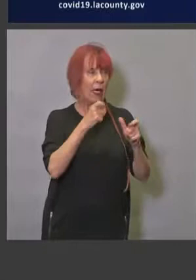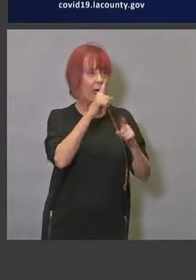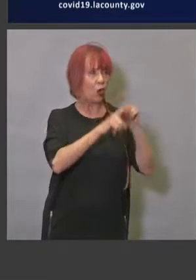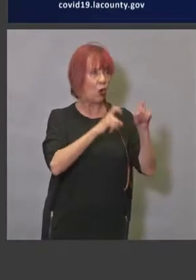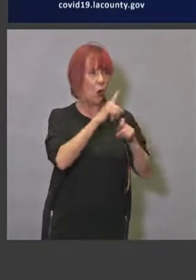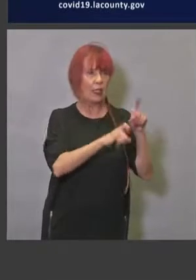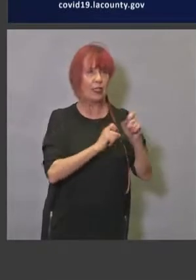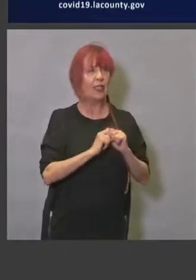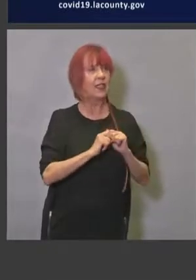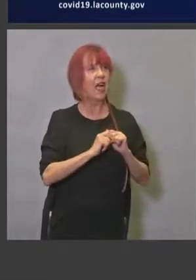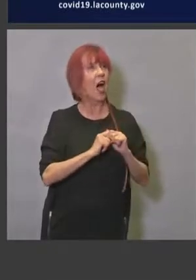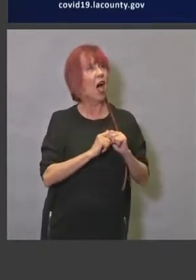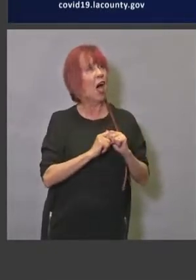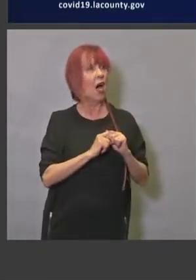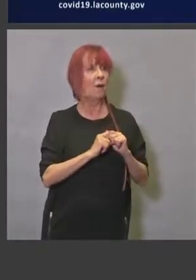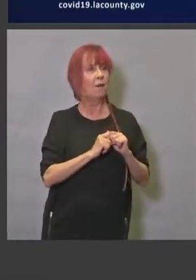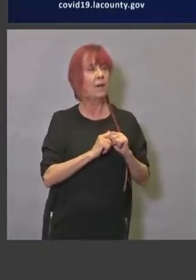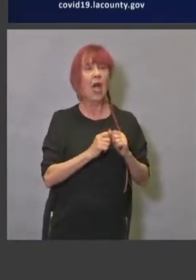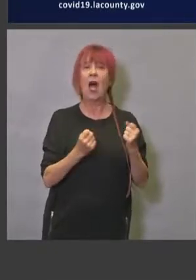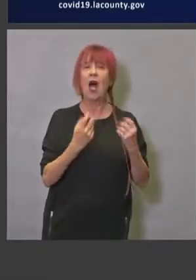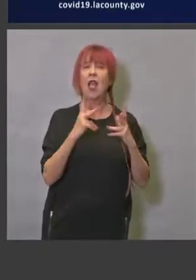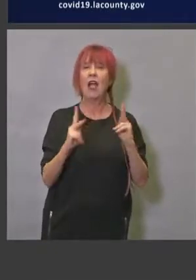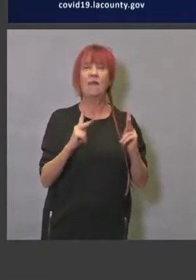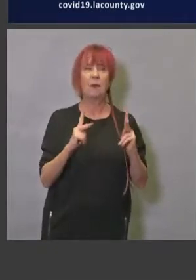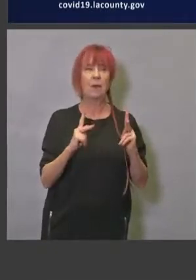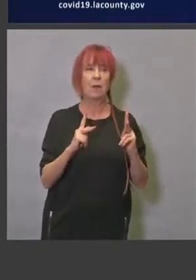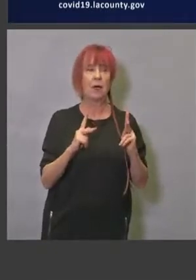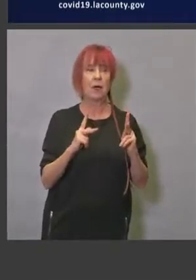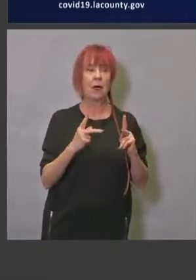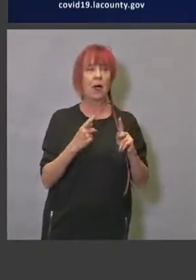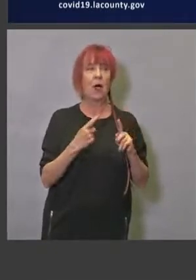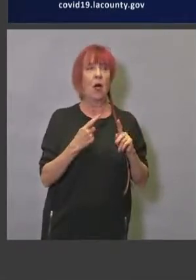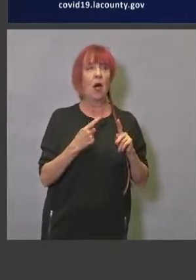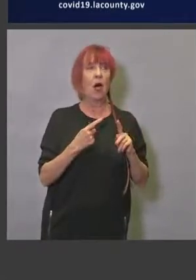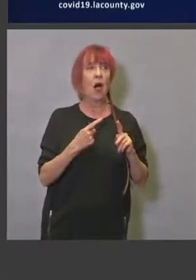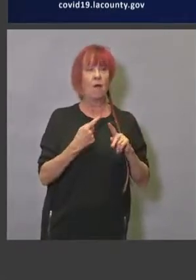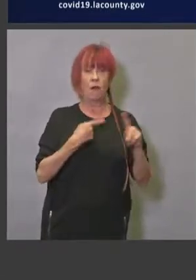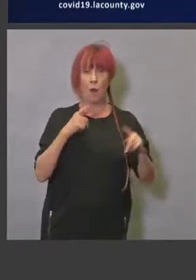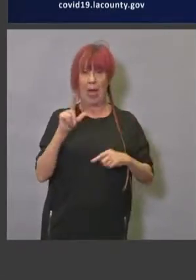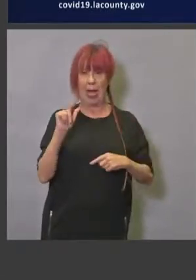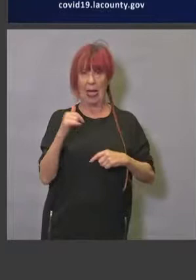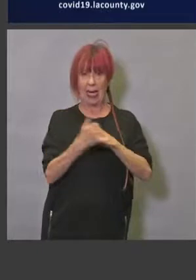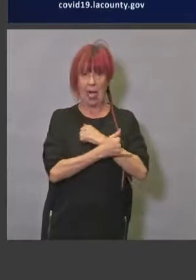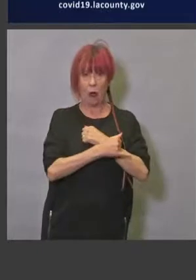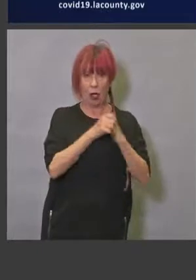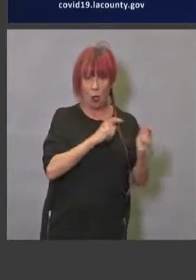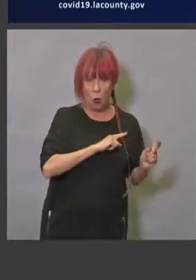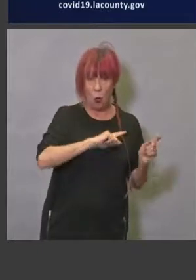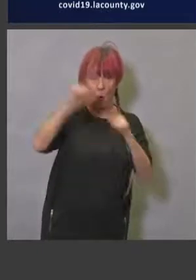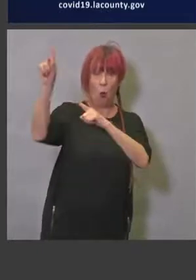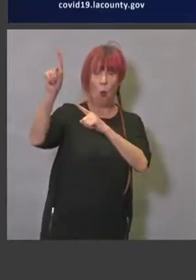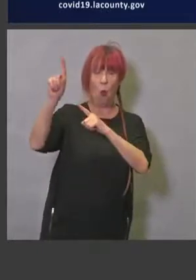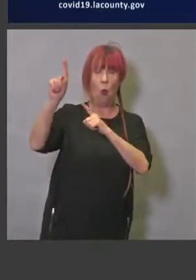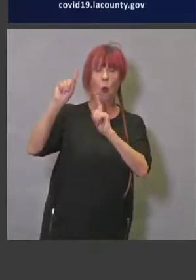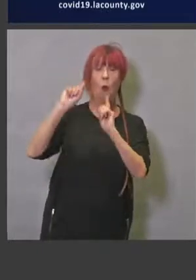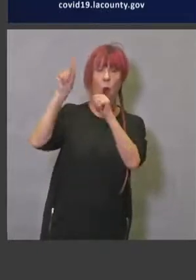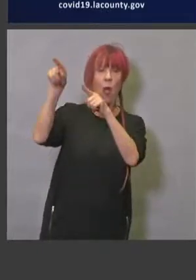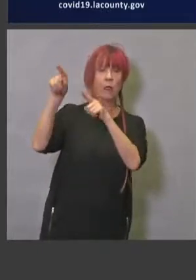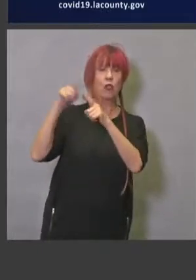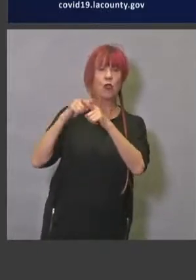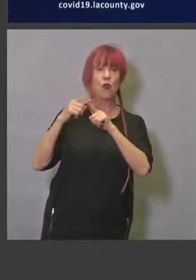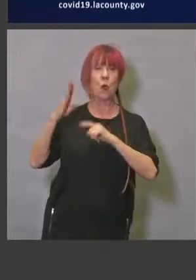questions. A lot of people went up from LA County to Bakersfield to get a shot because they were allowed to do